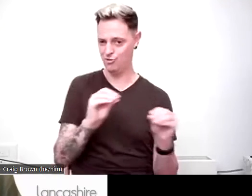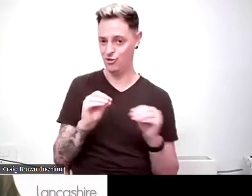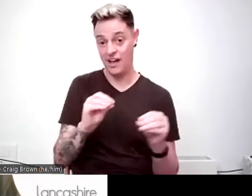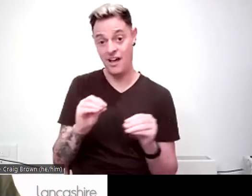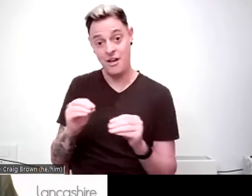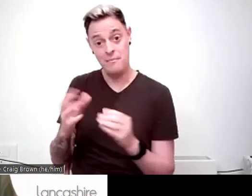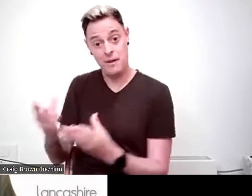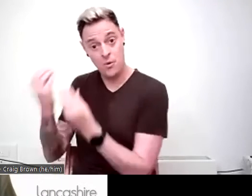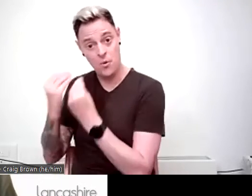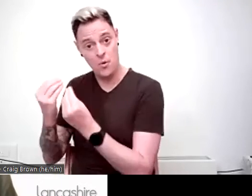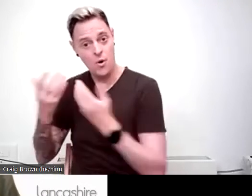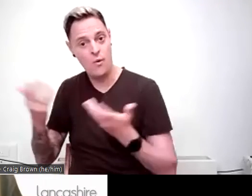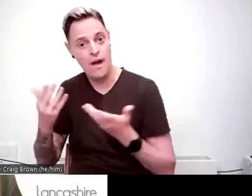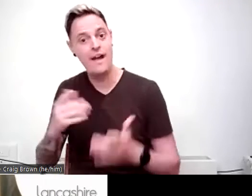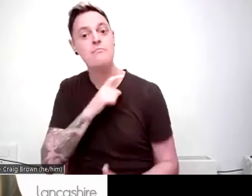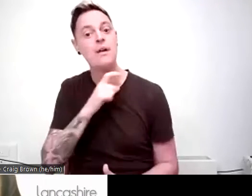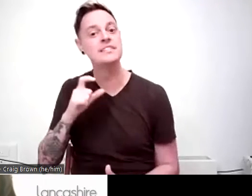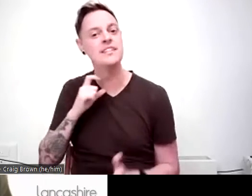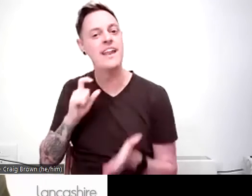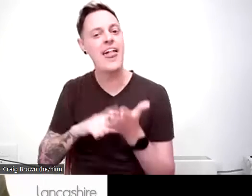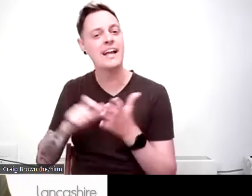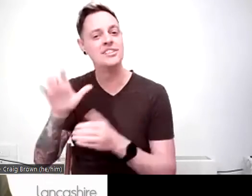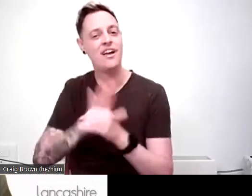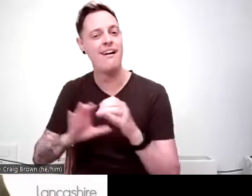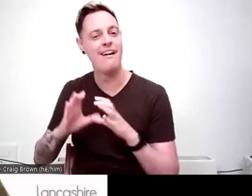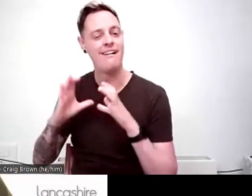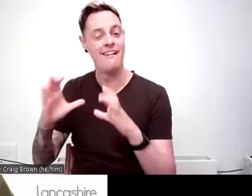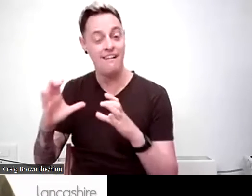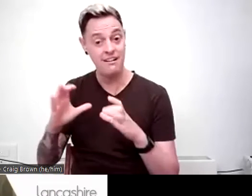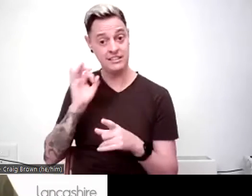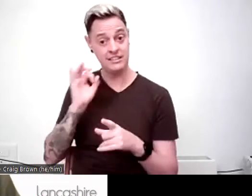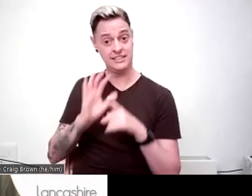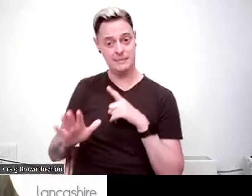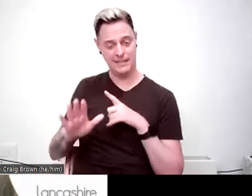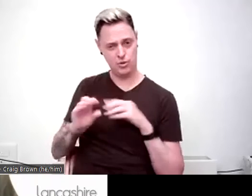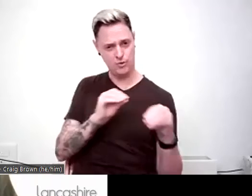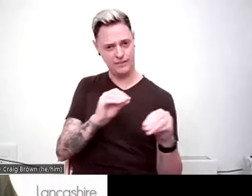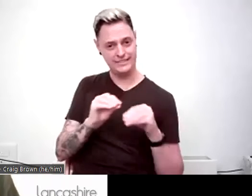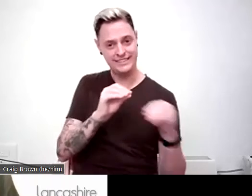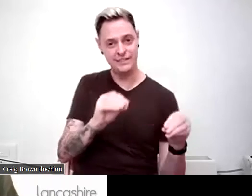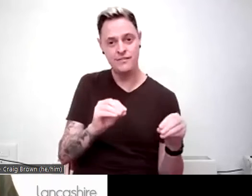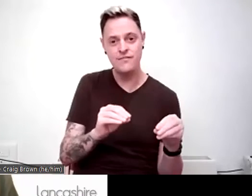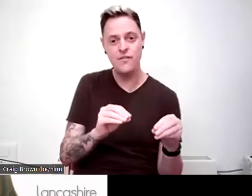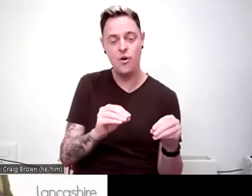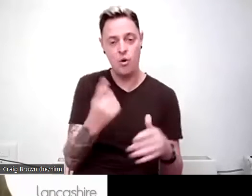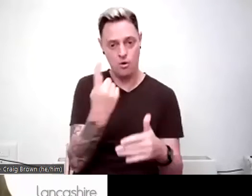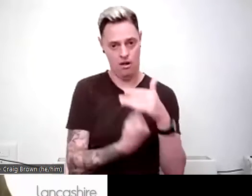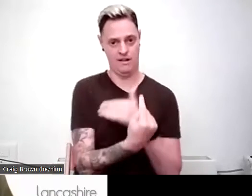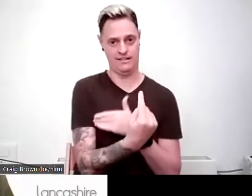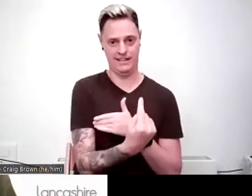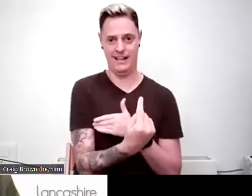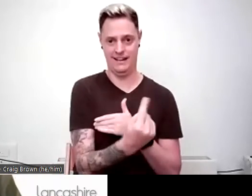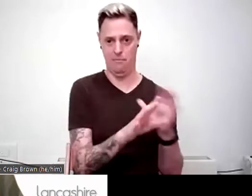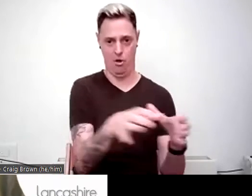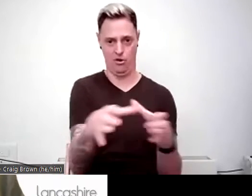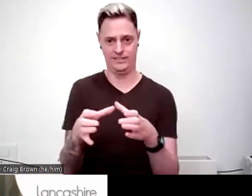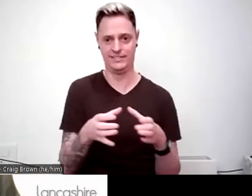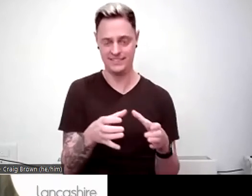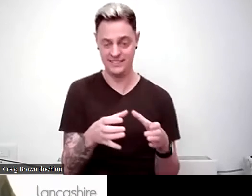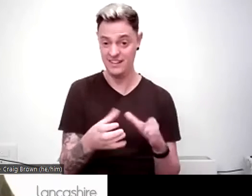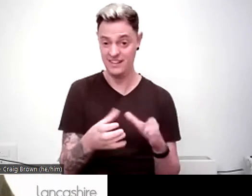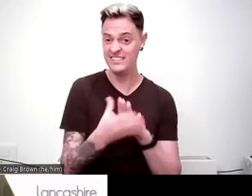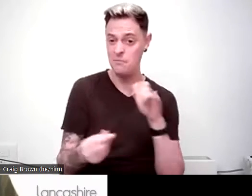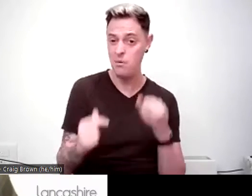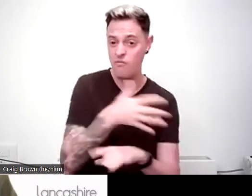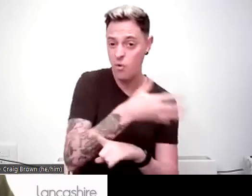in Preston, and she specialises in teaching yoga for marginalised bodies, such as, but not limited to, queer